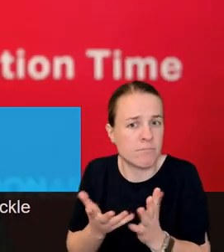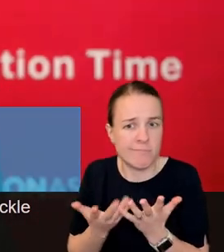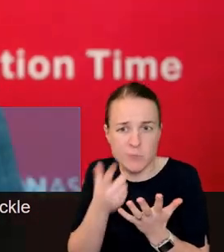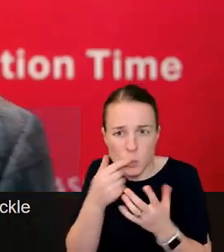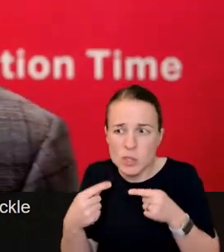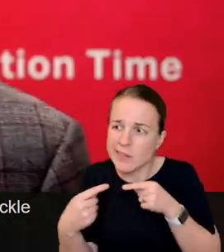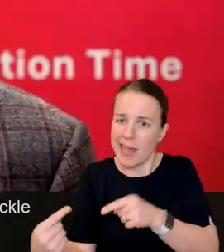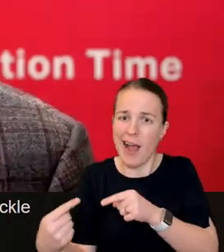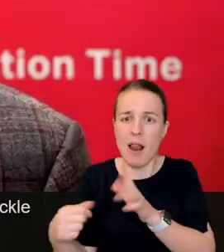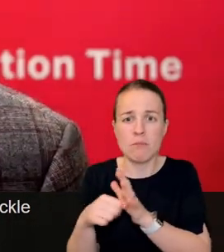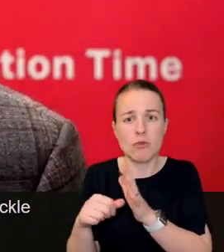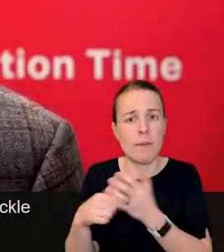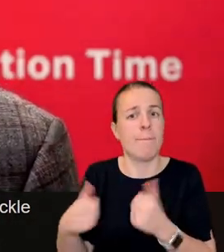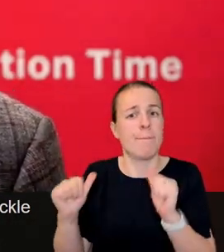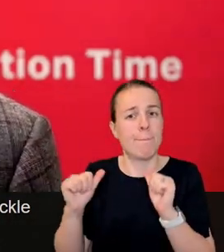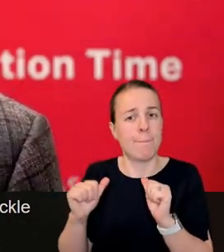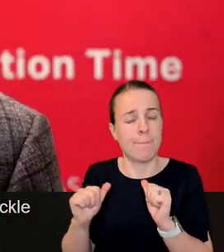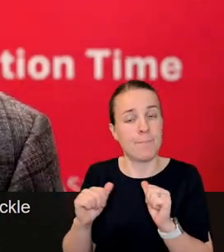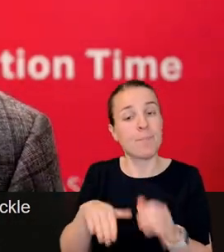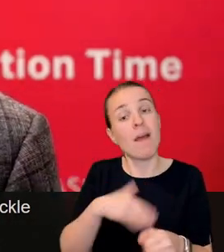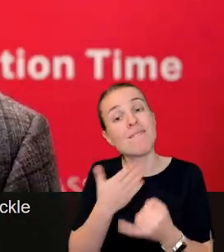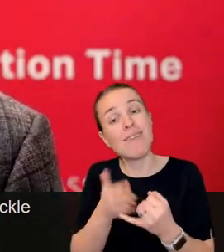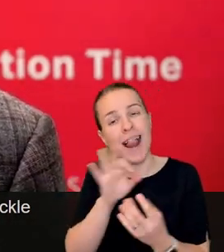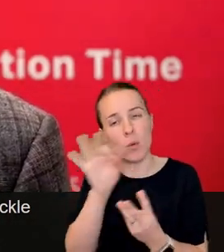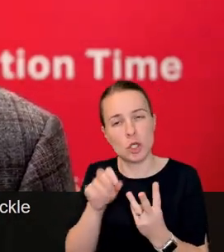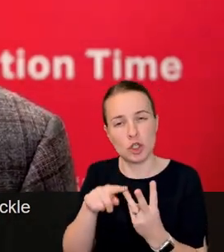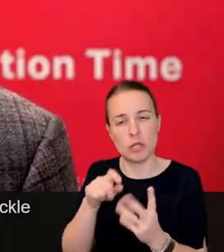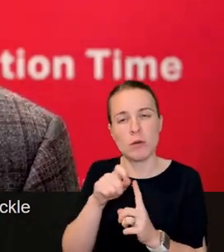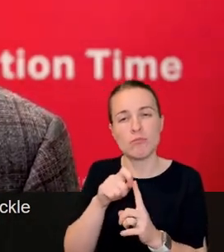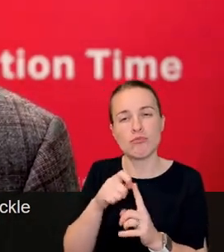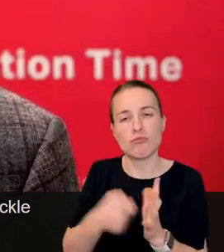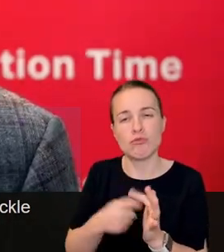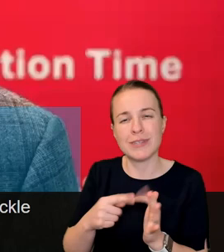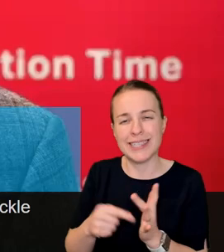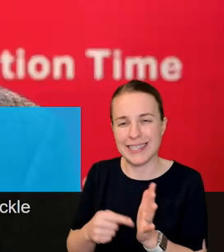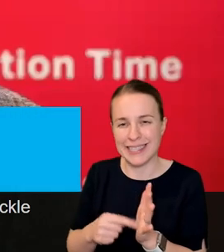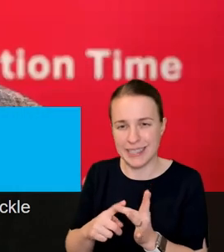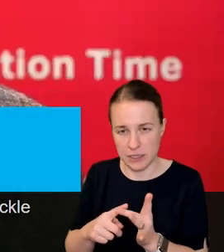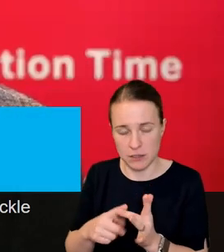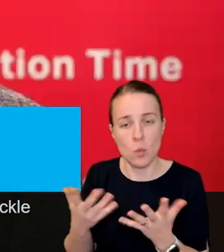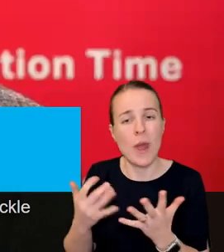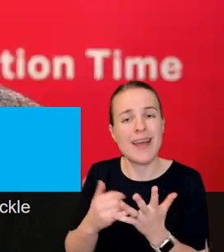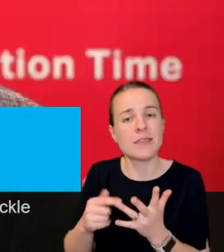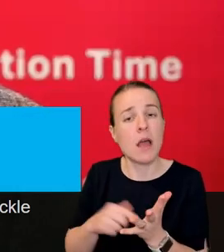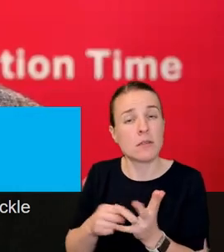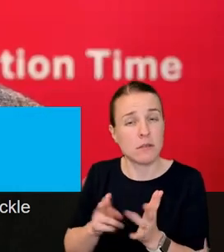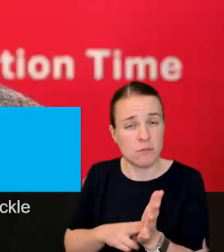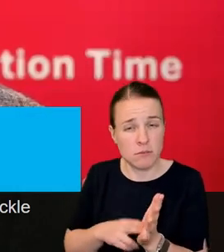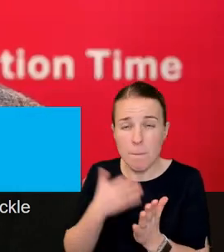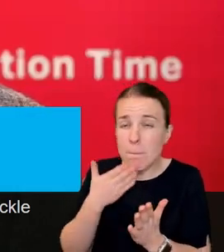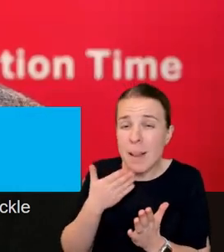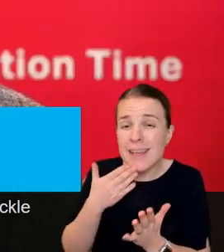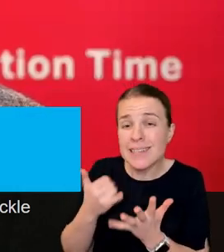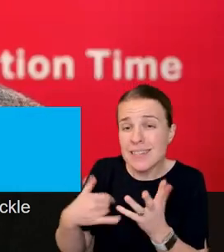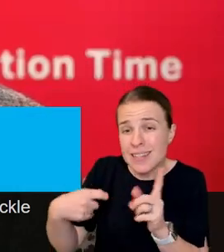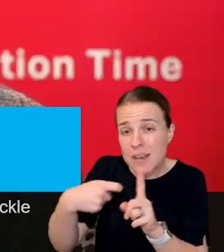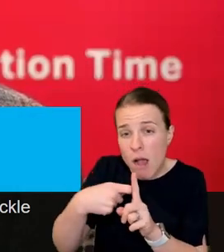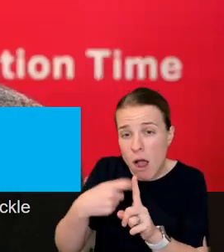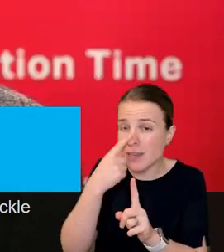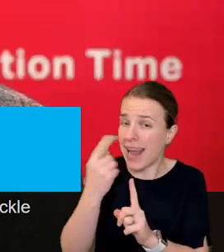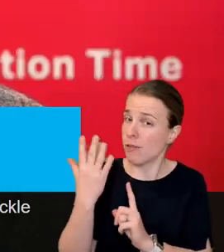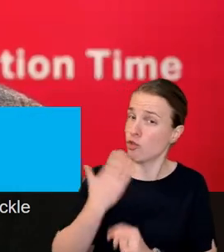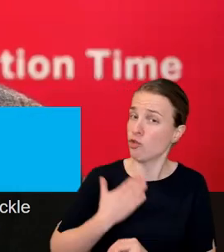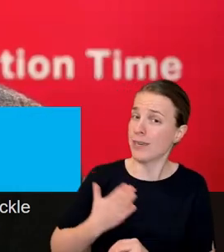is from Pretty in Sutton. Can Mr. Sadiq Khan please provide assurance that you are taking actions